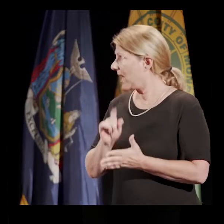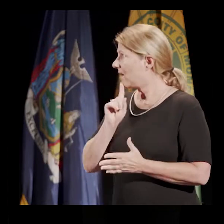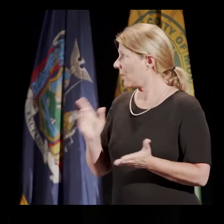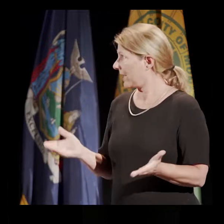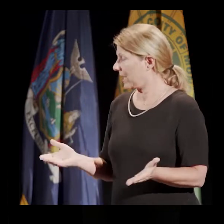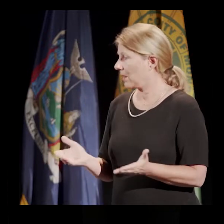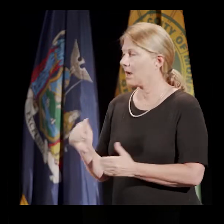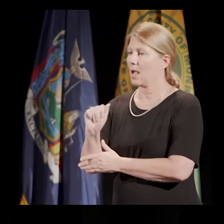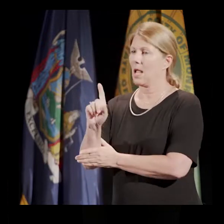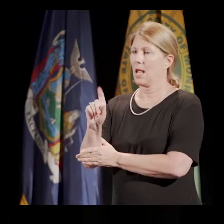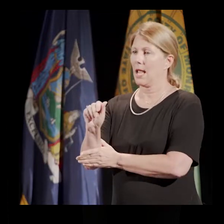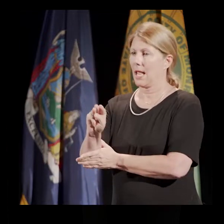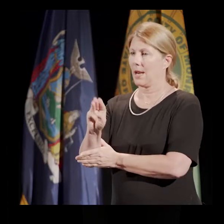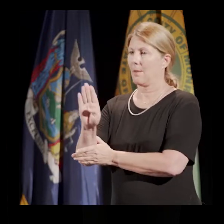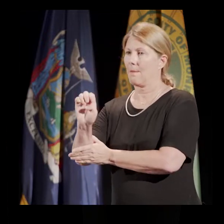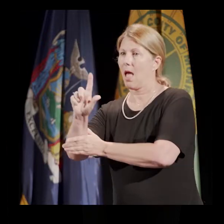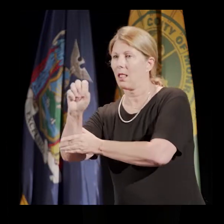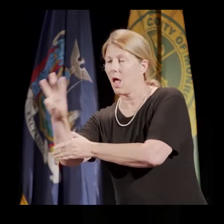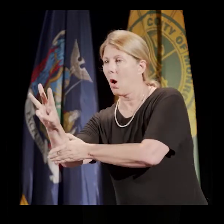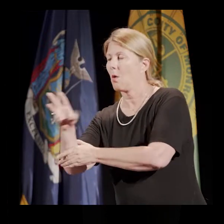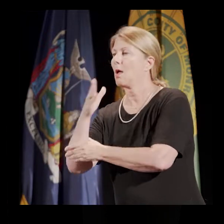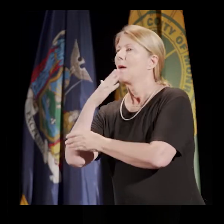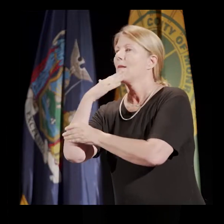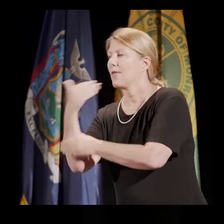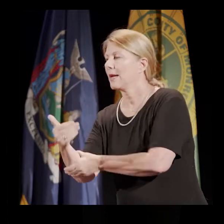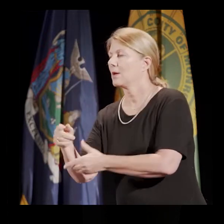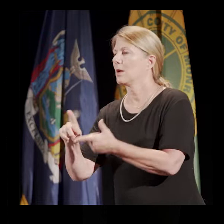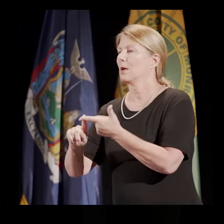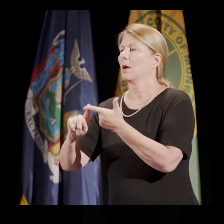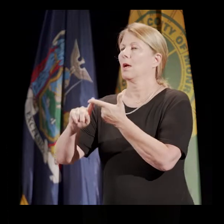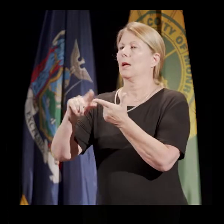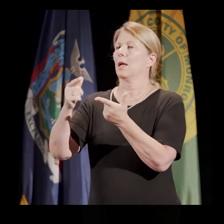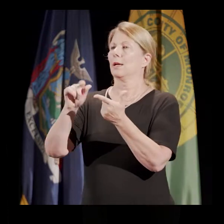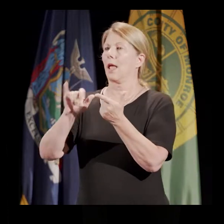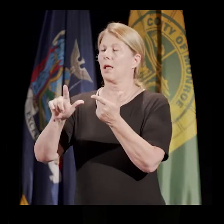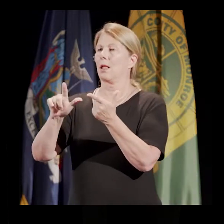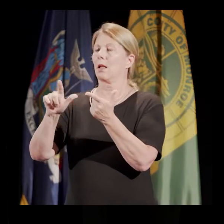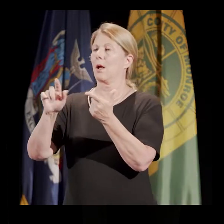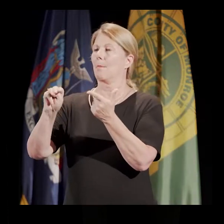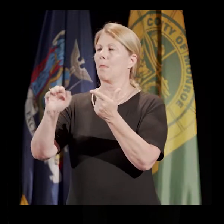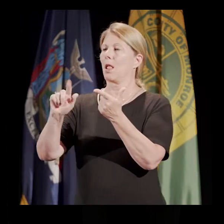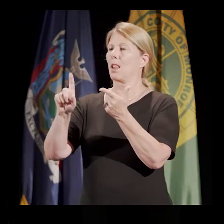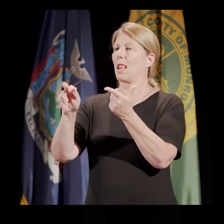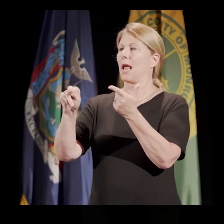Executive Adam Bello. I want to thank you, President Miguel Melendez, Councilmember Lachey